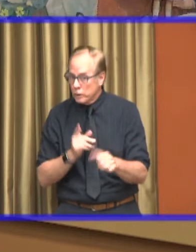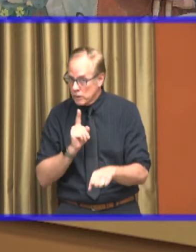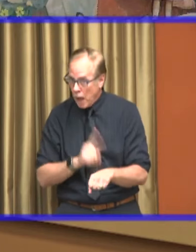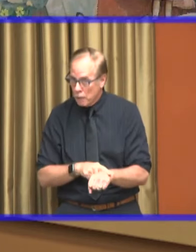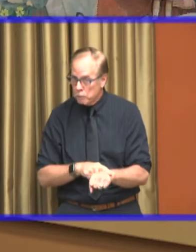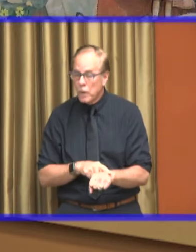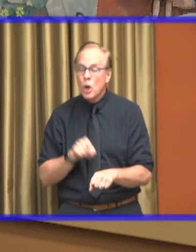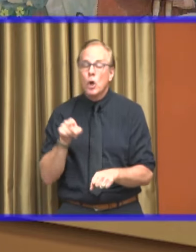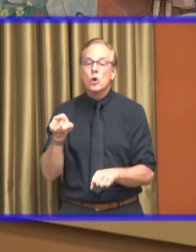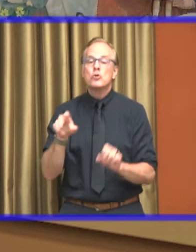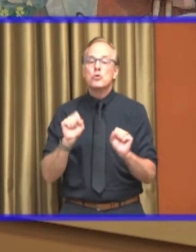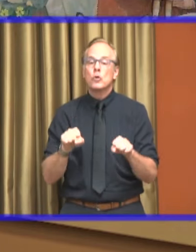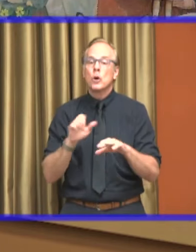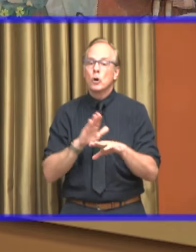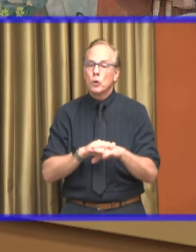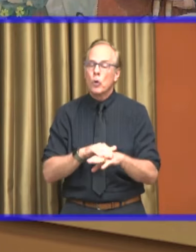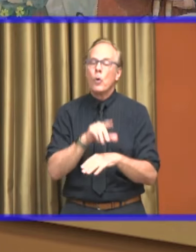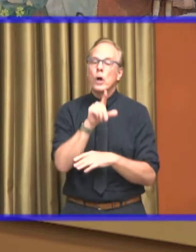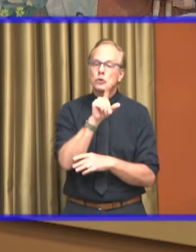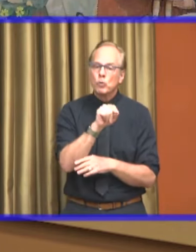you can still go on to